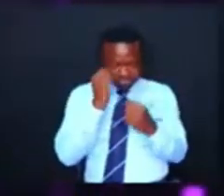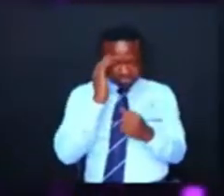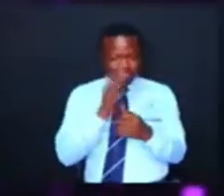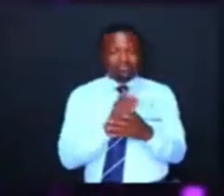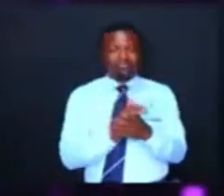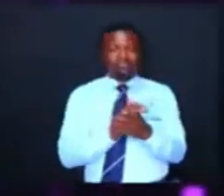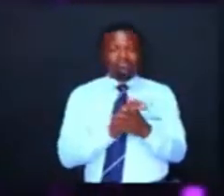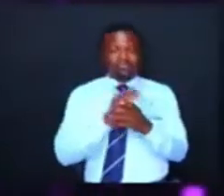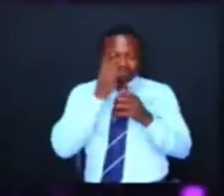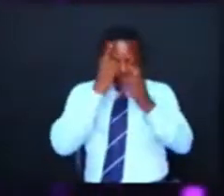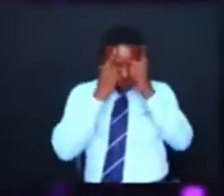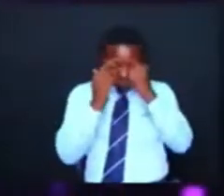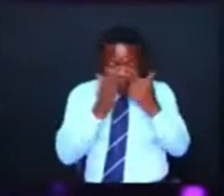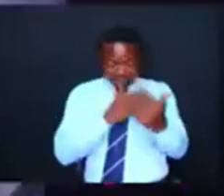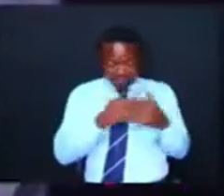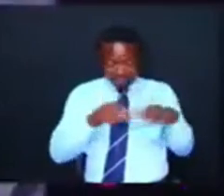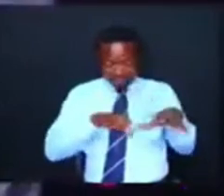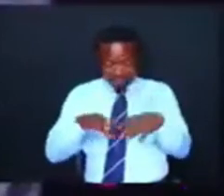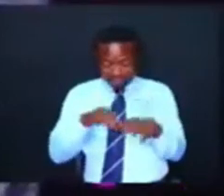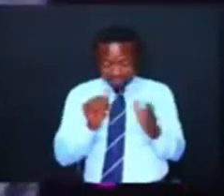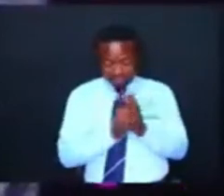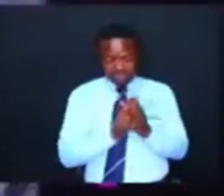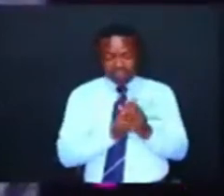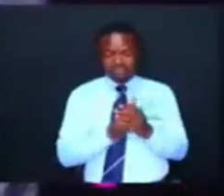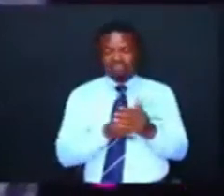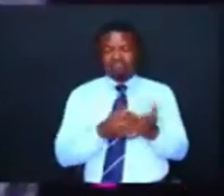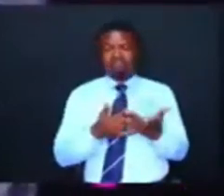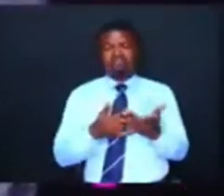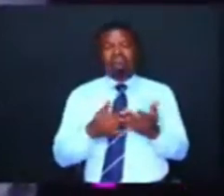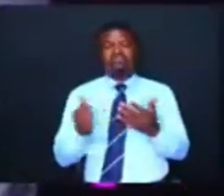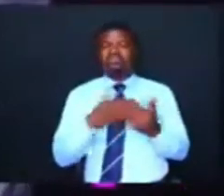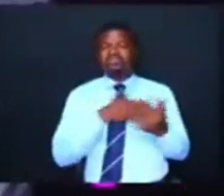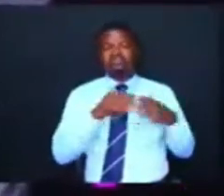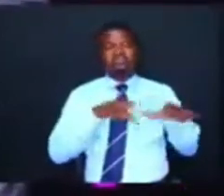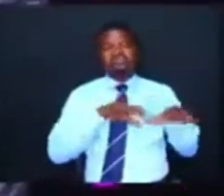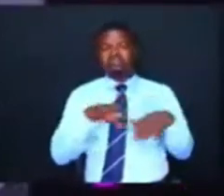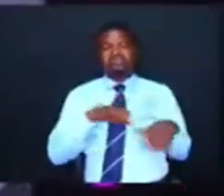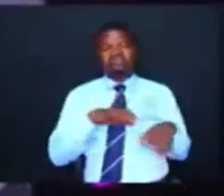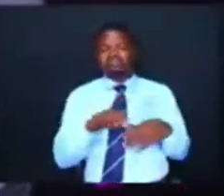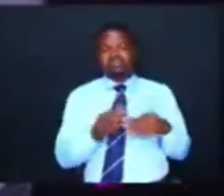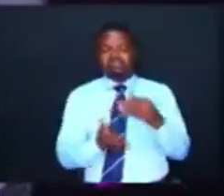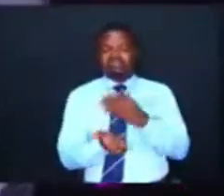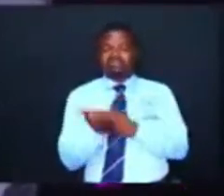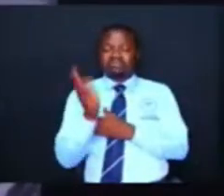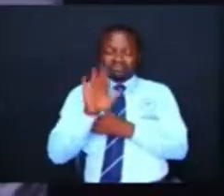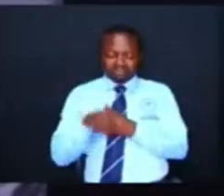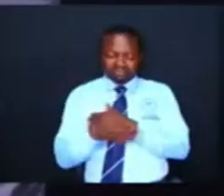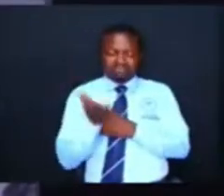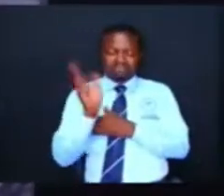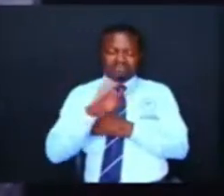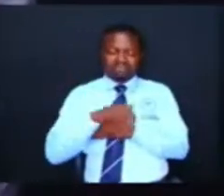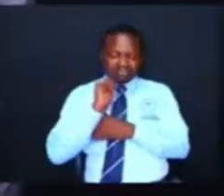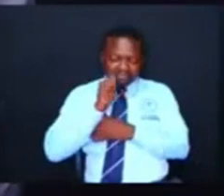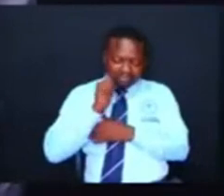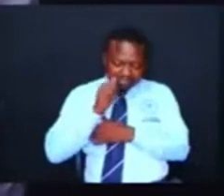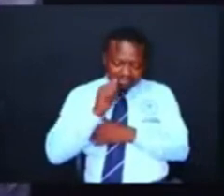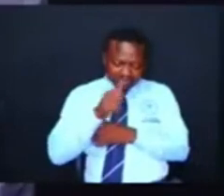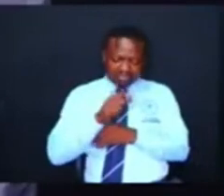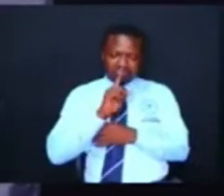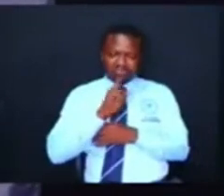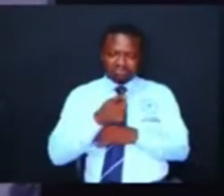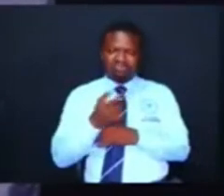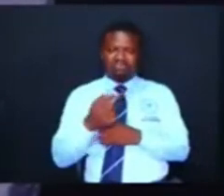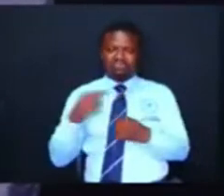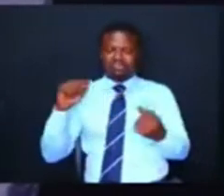Because despite all that you do, offenses will bow miscount. Tough